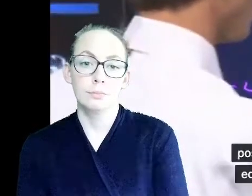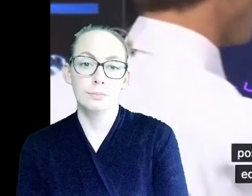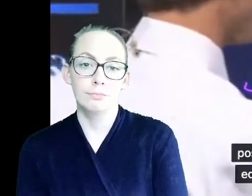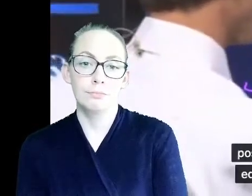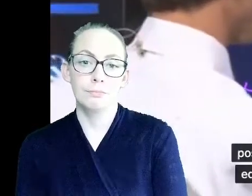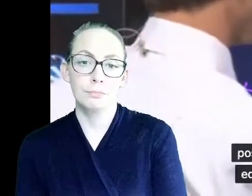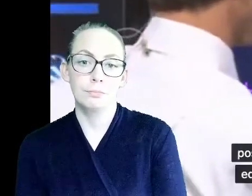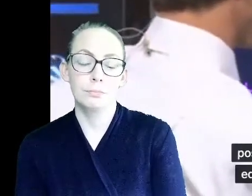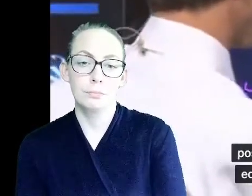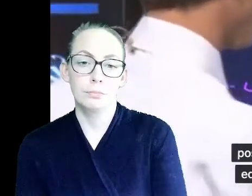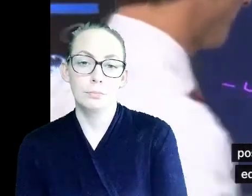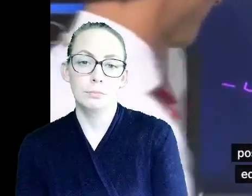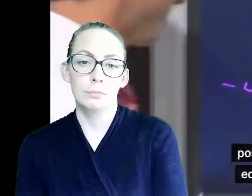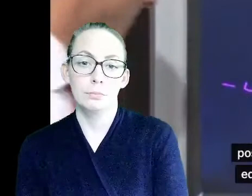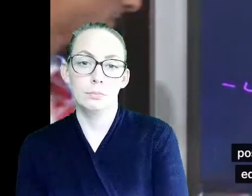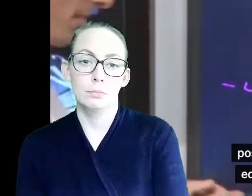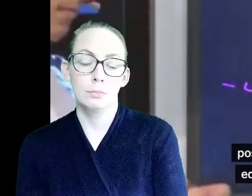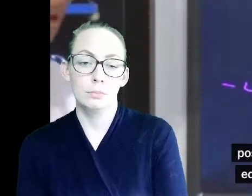18, +18.